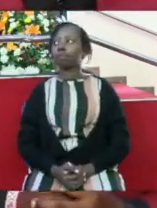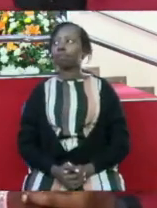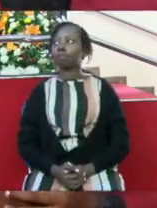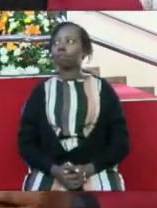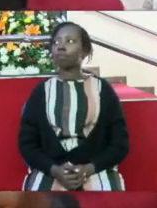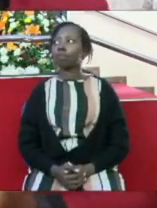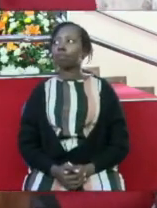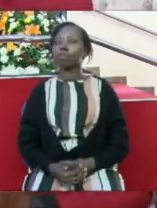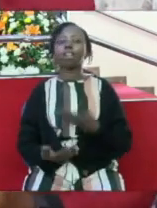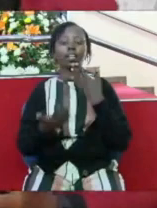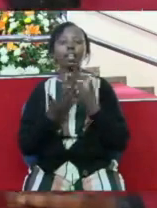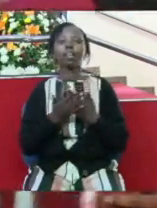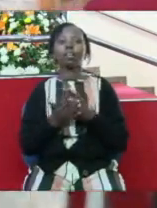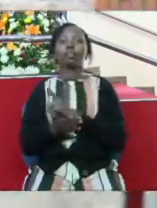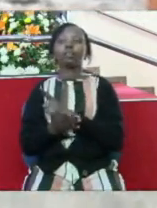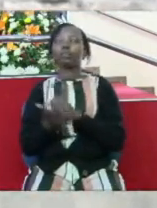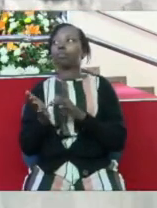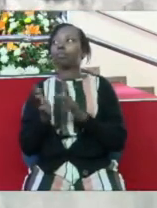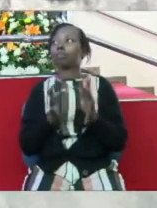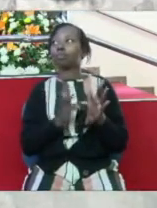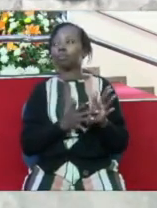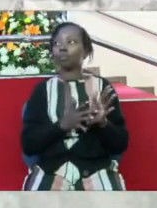Thank you, Jesus.